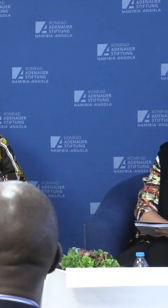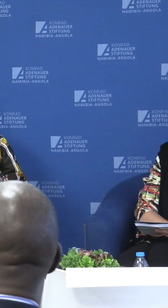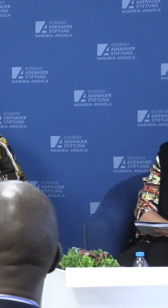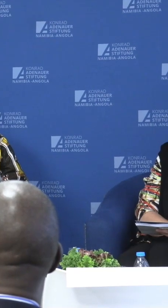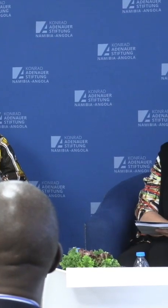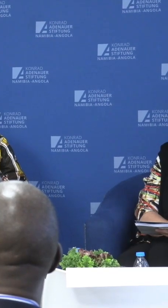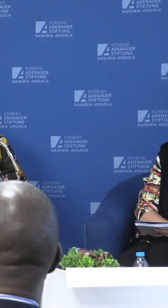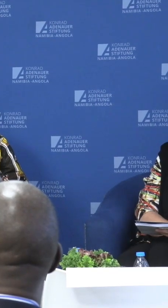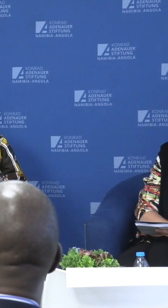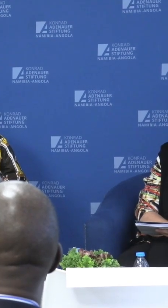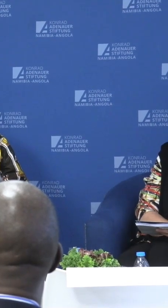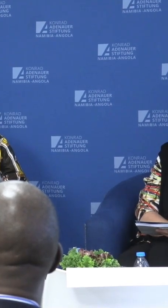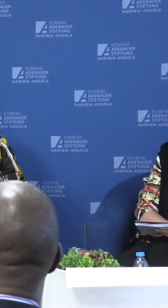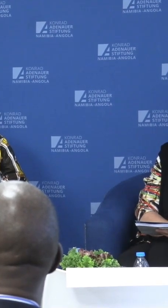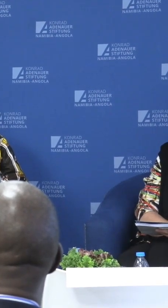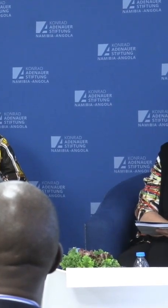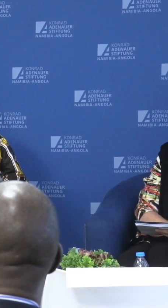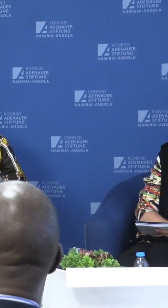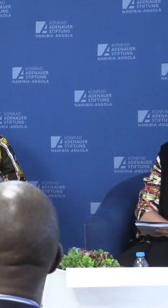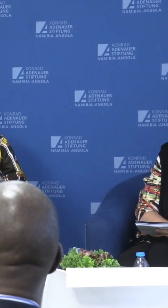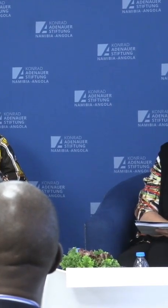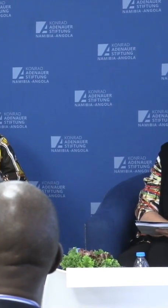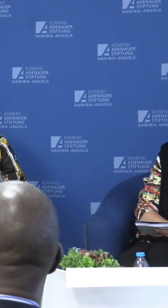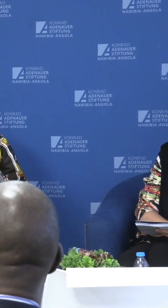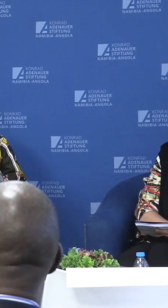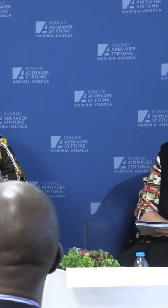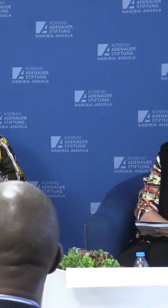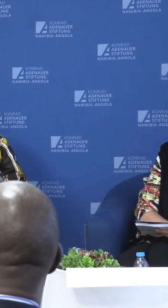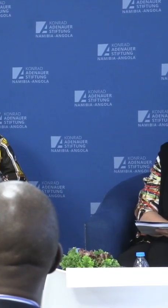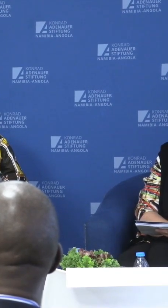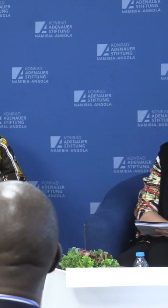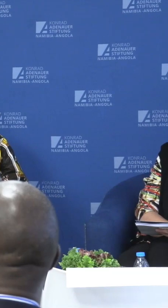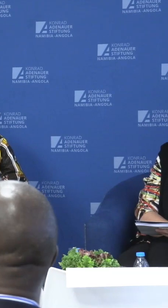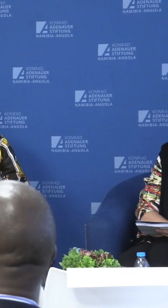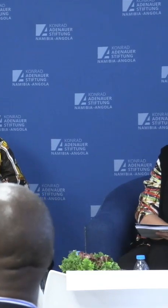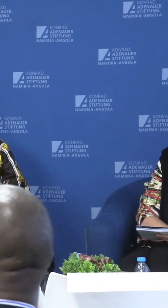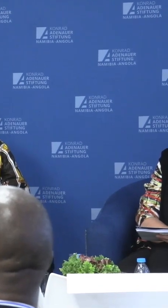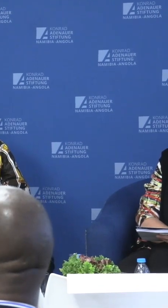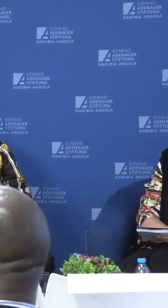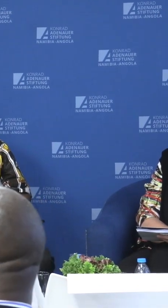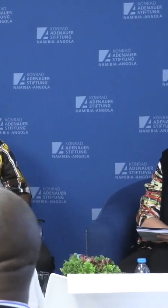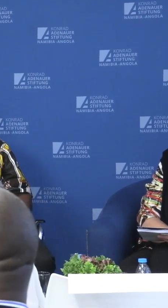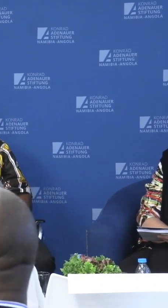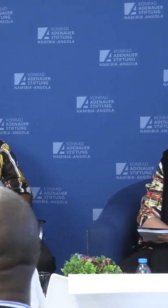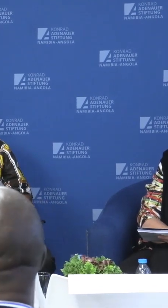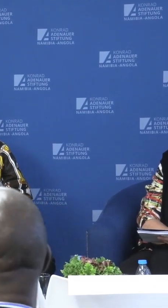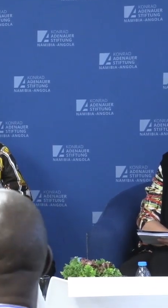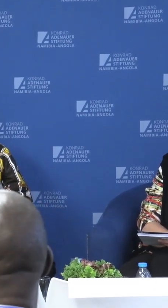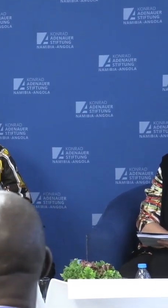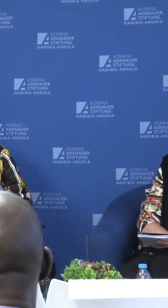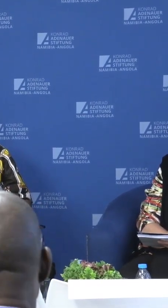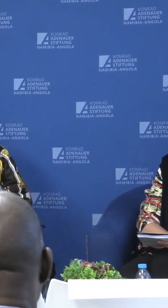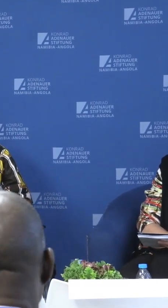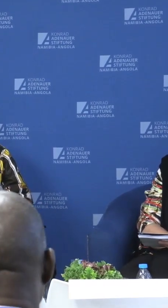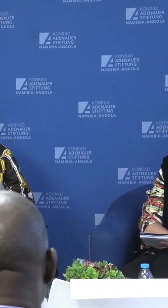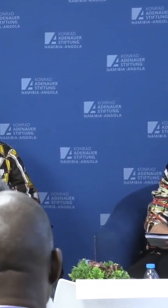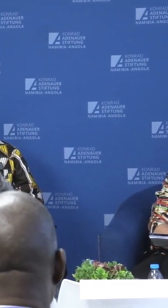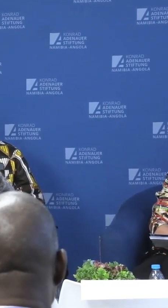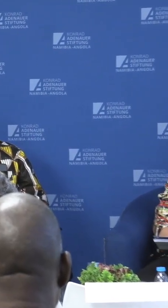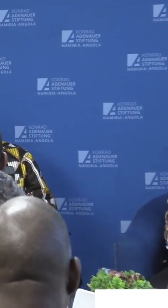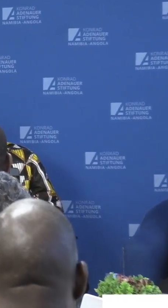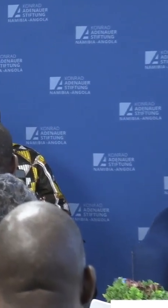Konrad Adenauer Foundation. And tonight I will be co-moderating this event together with my colleague, Claudia Gosso, who is seated to the extreme